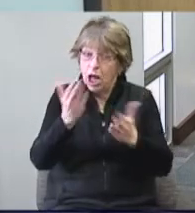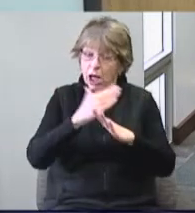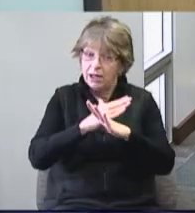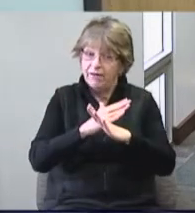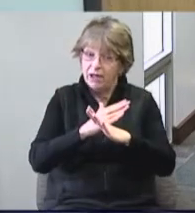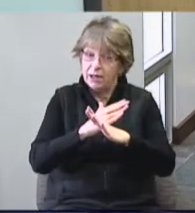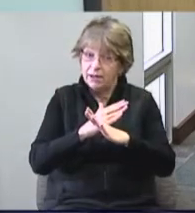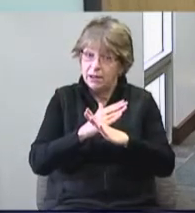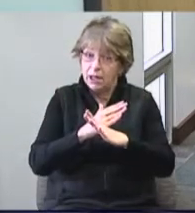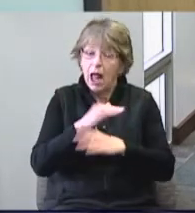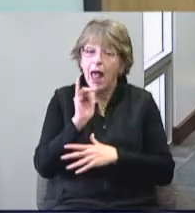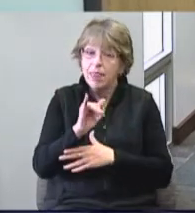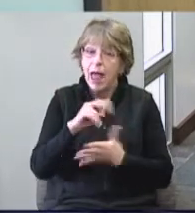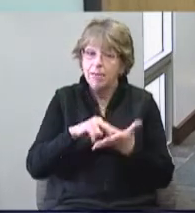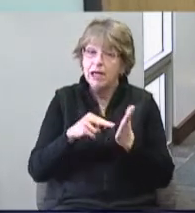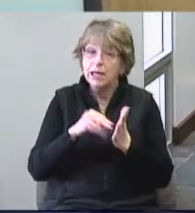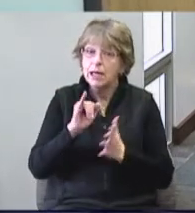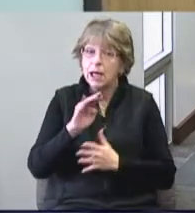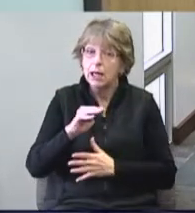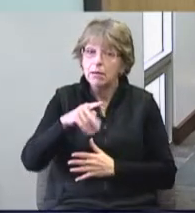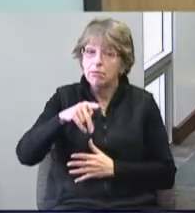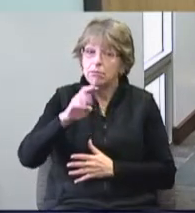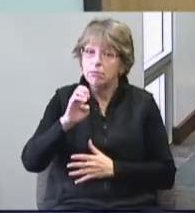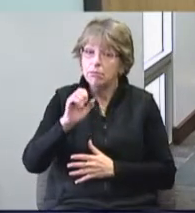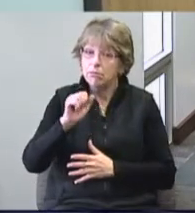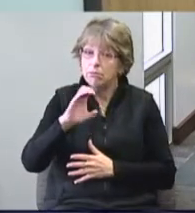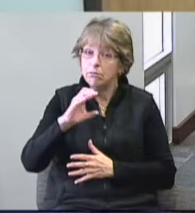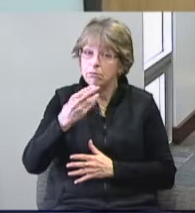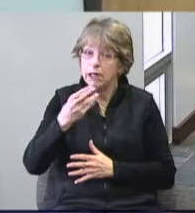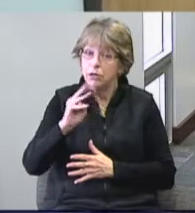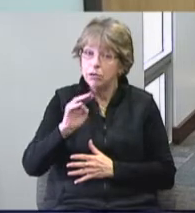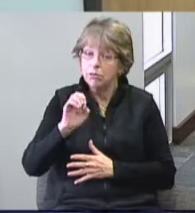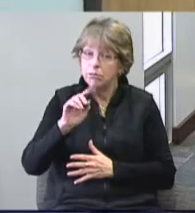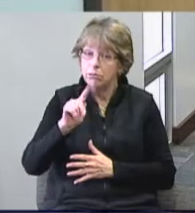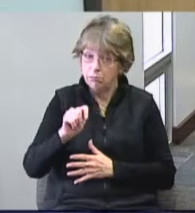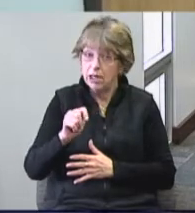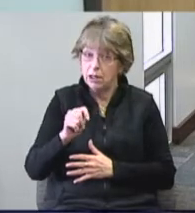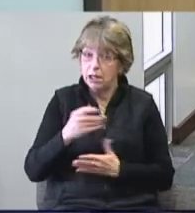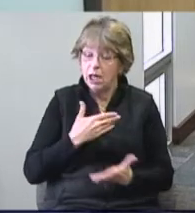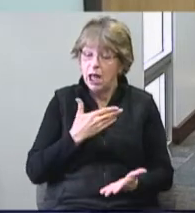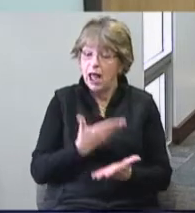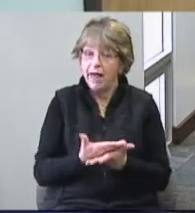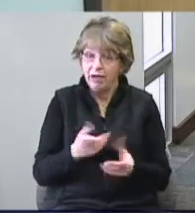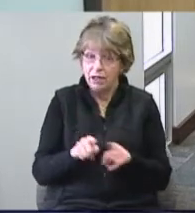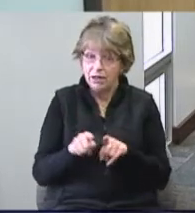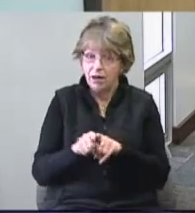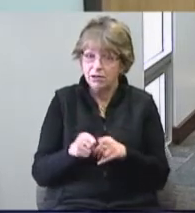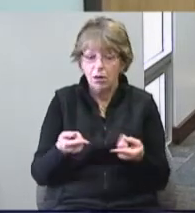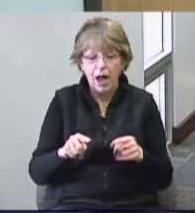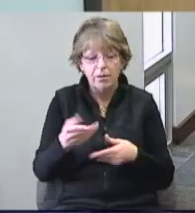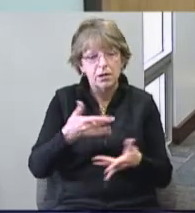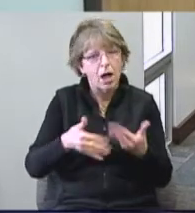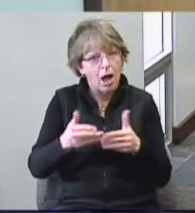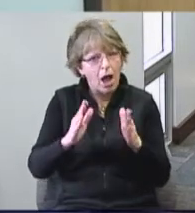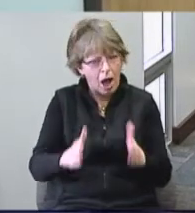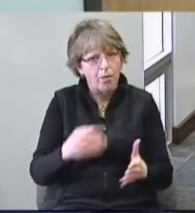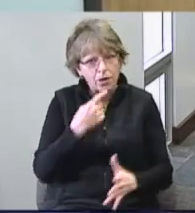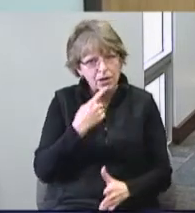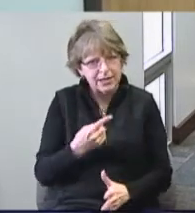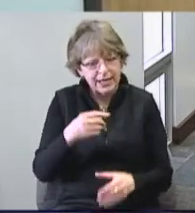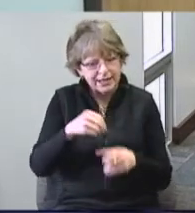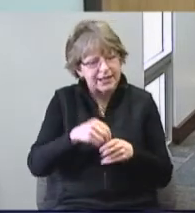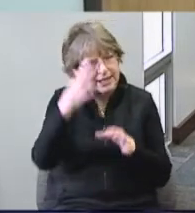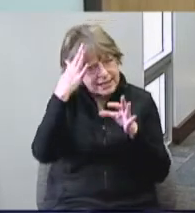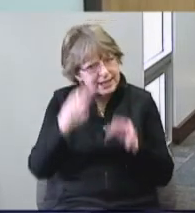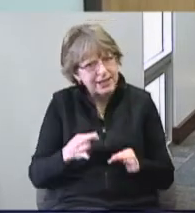impeachment evidence. As Arbitrator Kossoff spells out in his decision, and is absolutely clear under